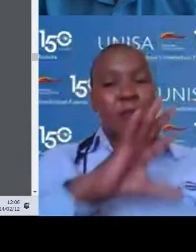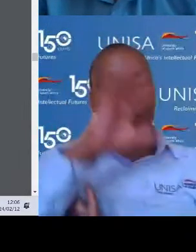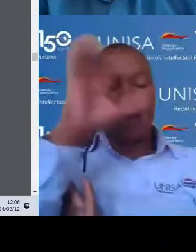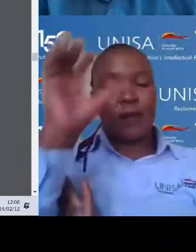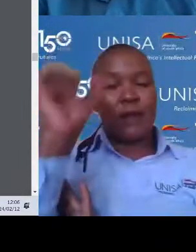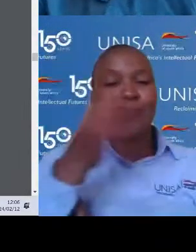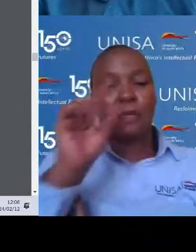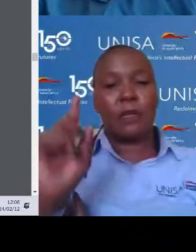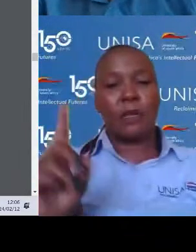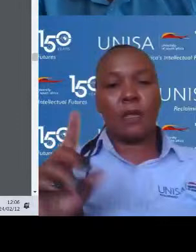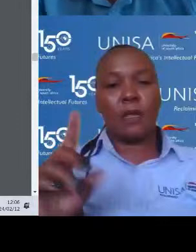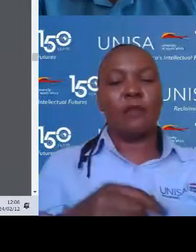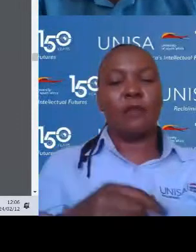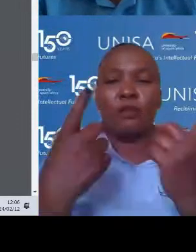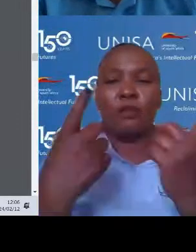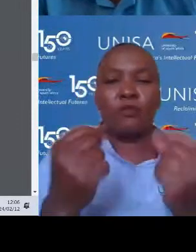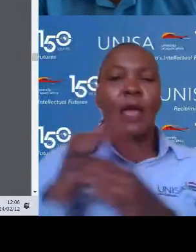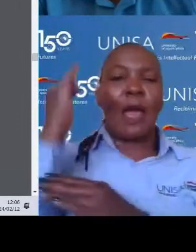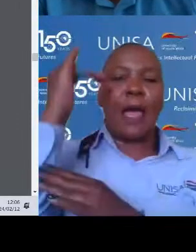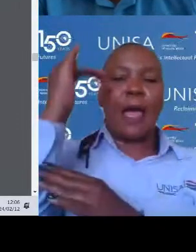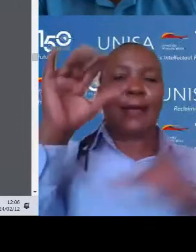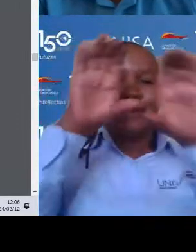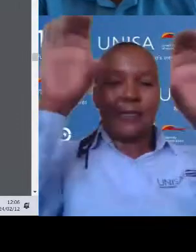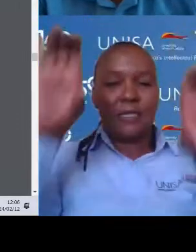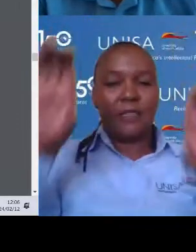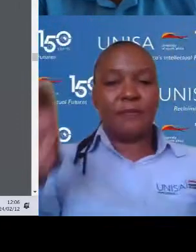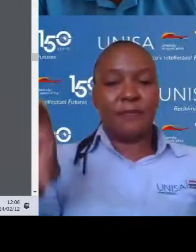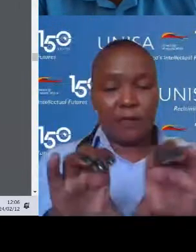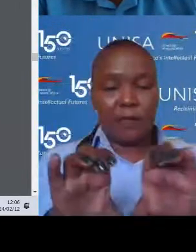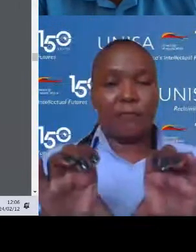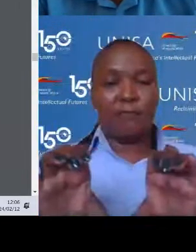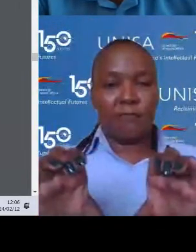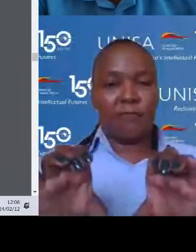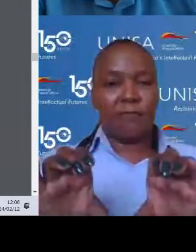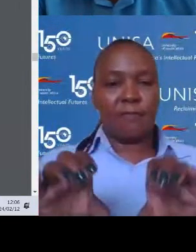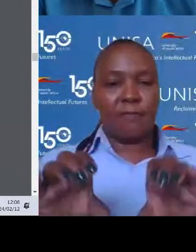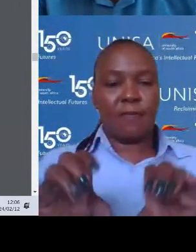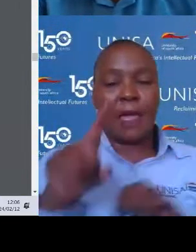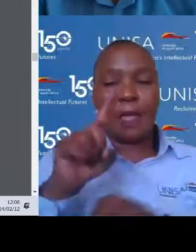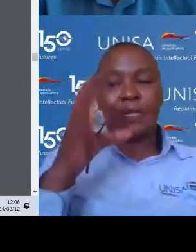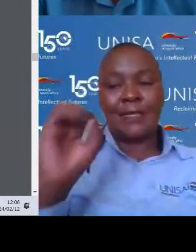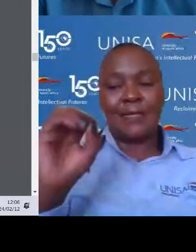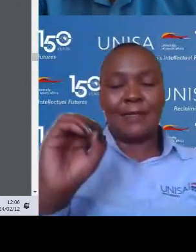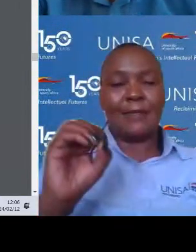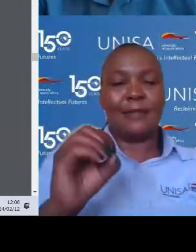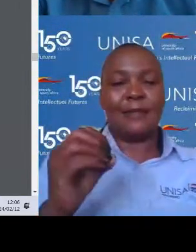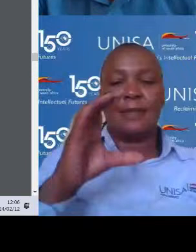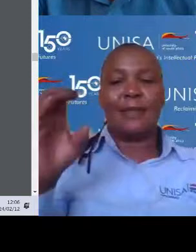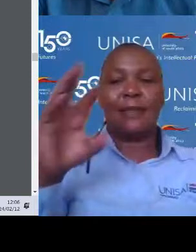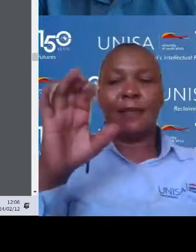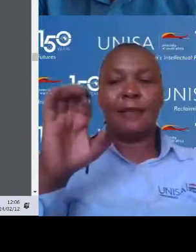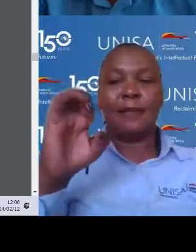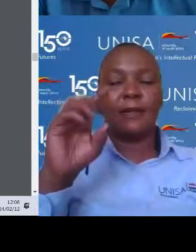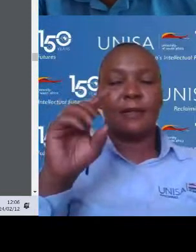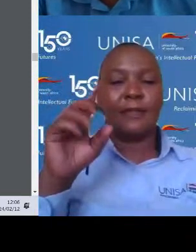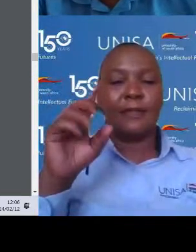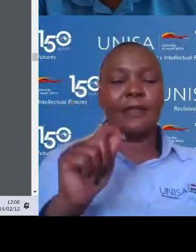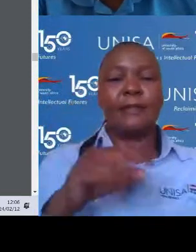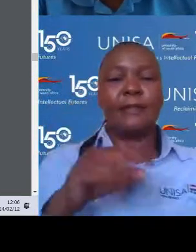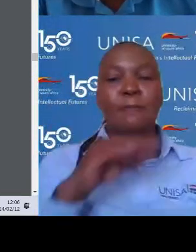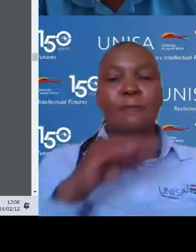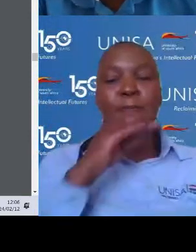you are doing a higher certificate, 120 credits, that you have only